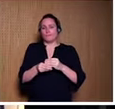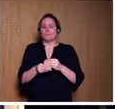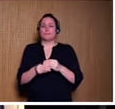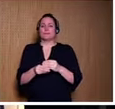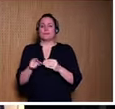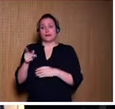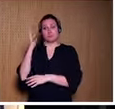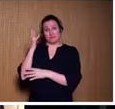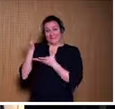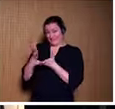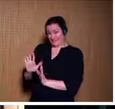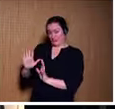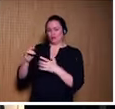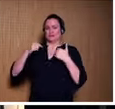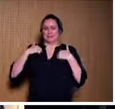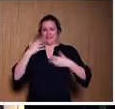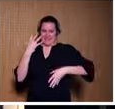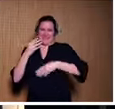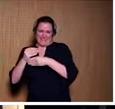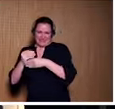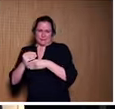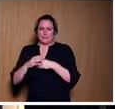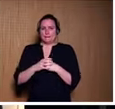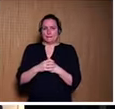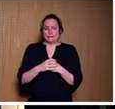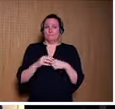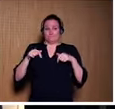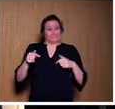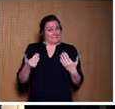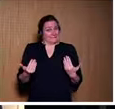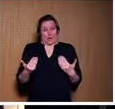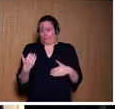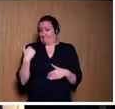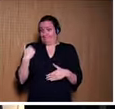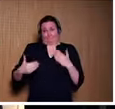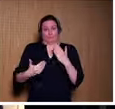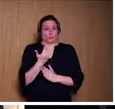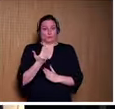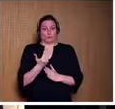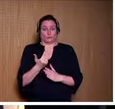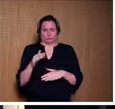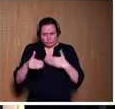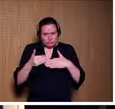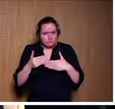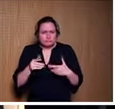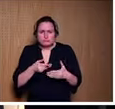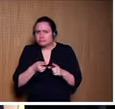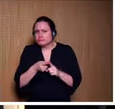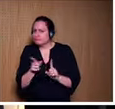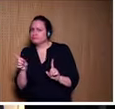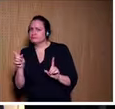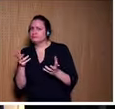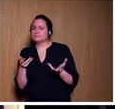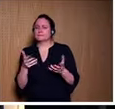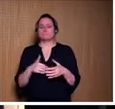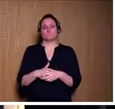dealing with an entirely new phenomenon, and that it's emerged as of the past 10, 15 years in a very professional way. So, and